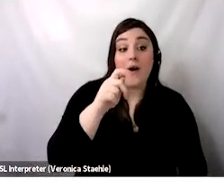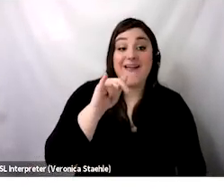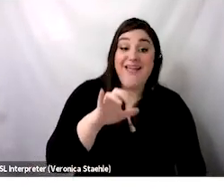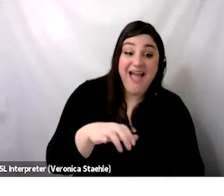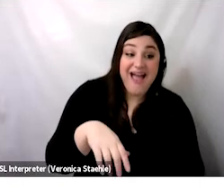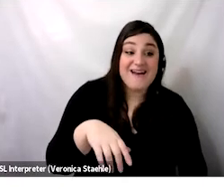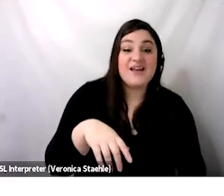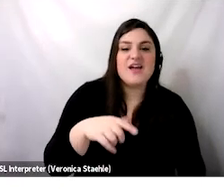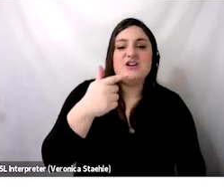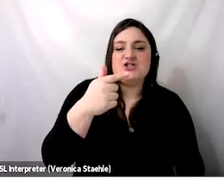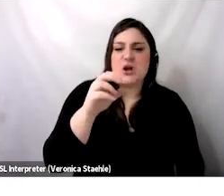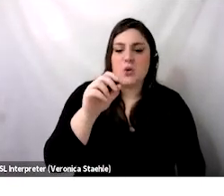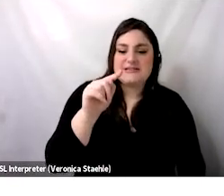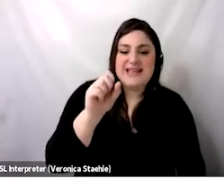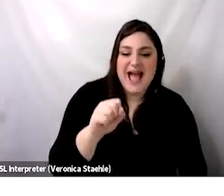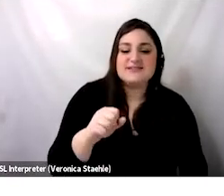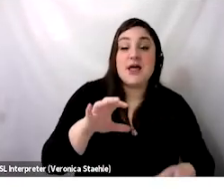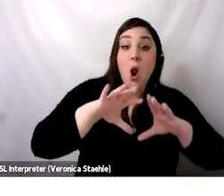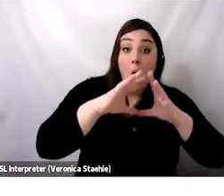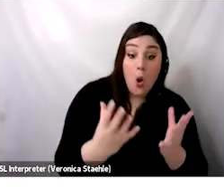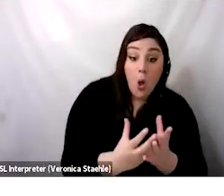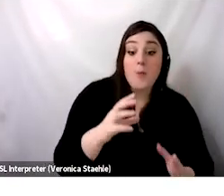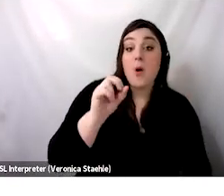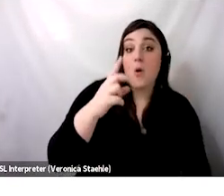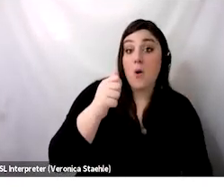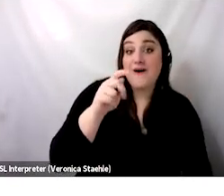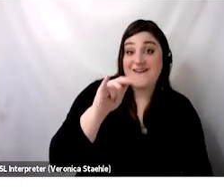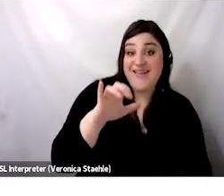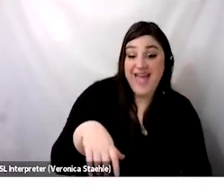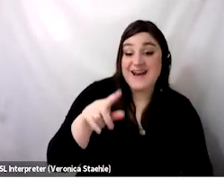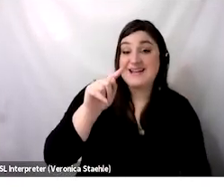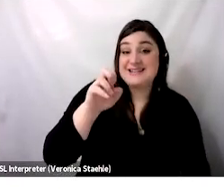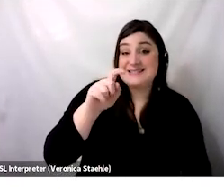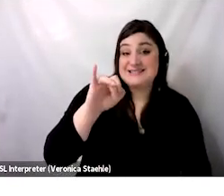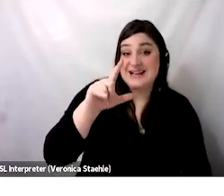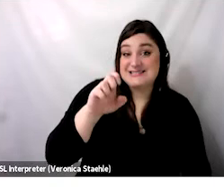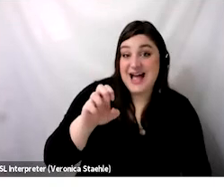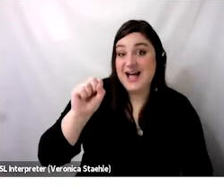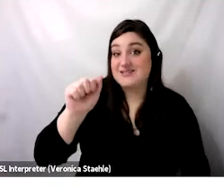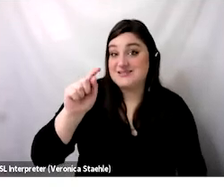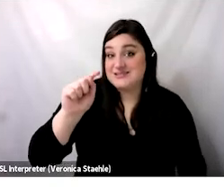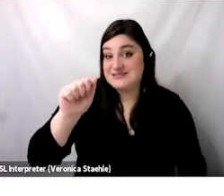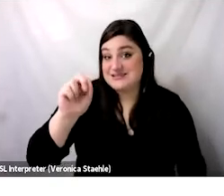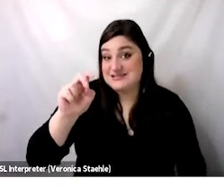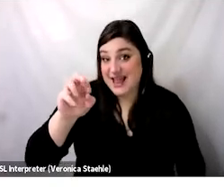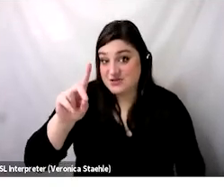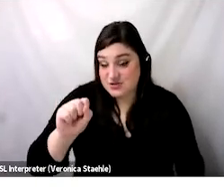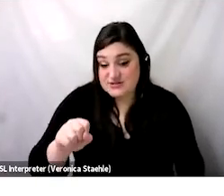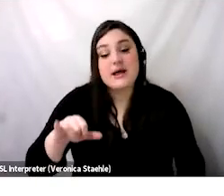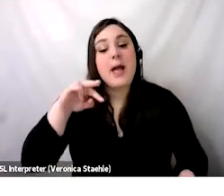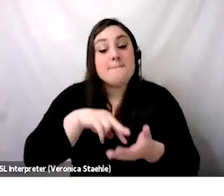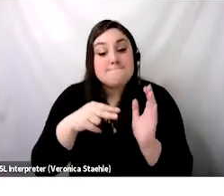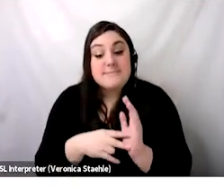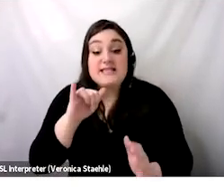or GOTS, which means that the product has to have at least 95% certified